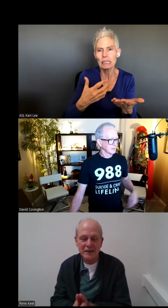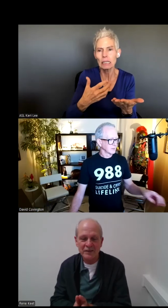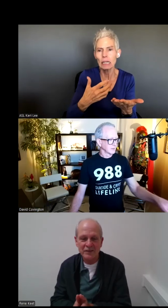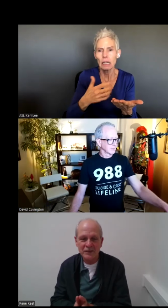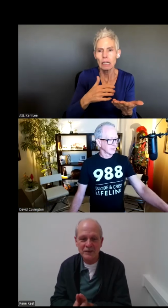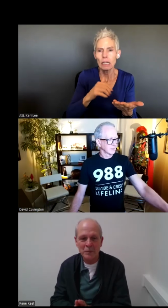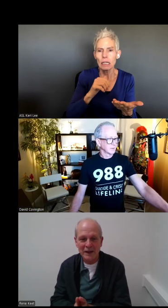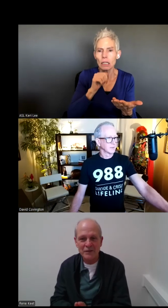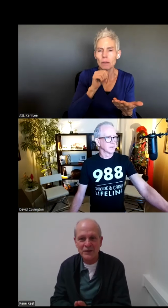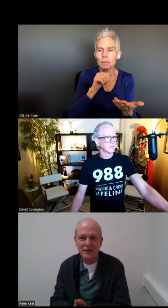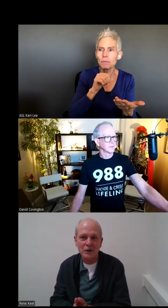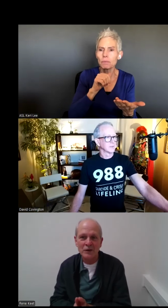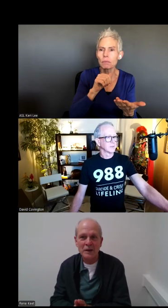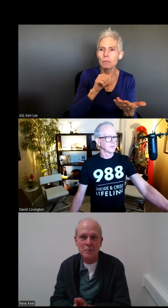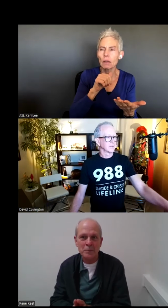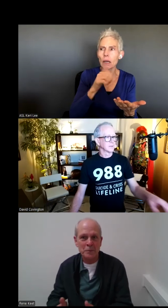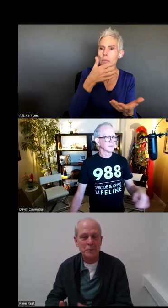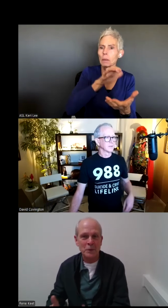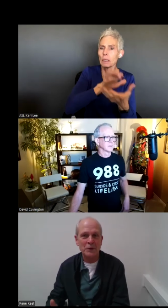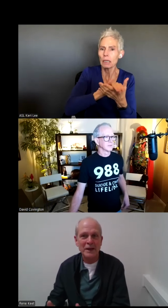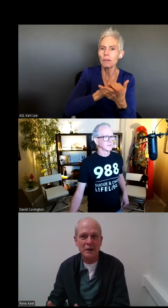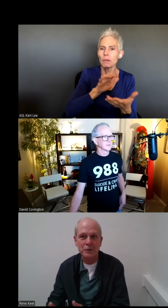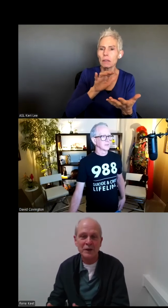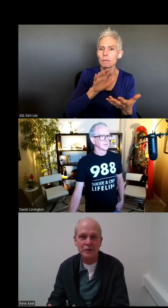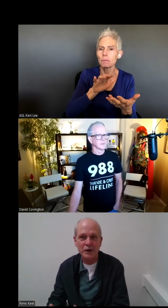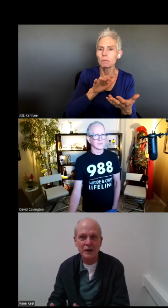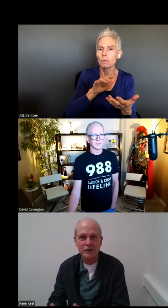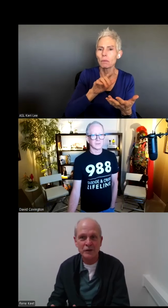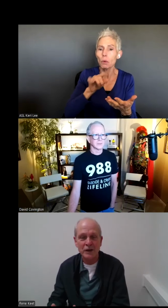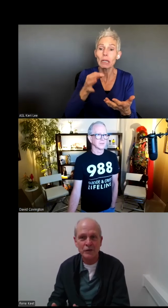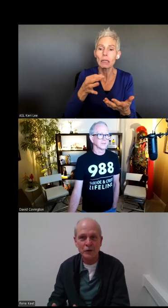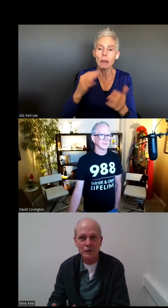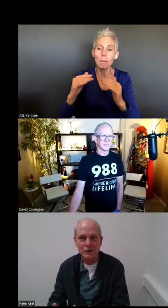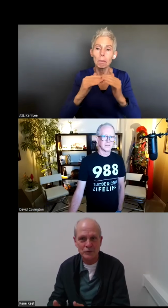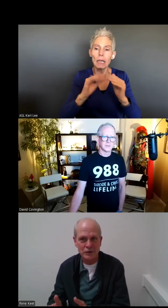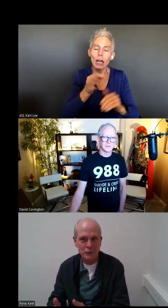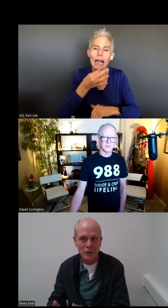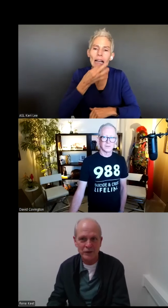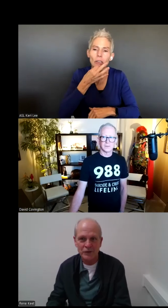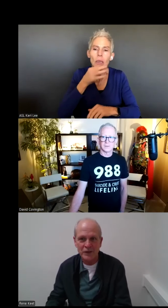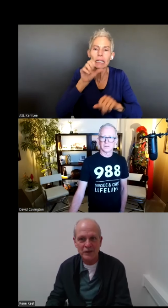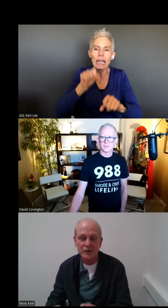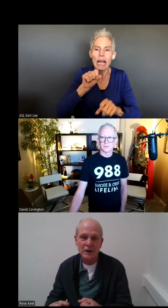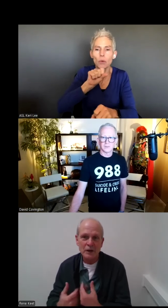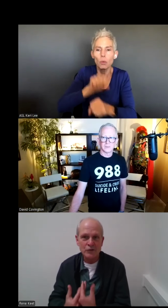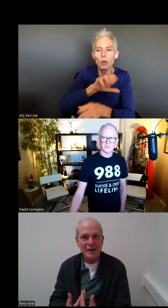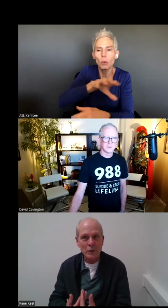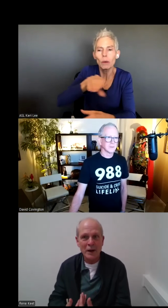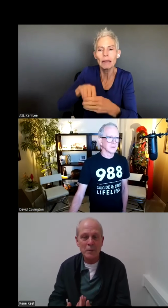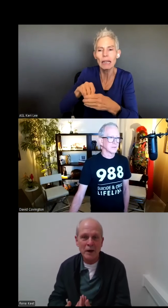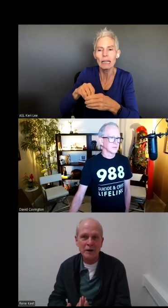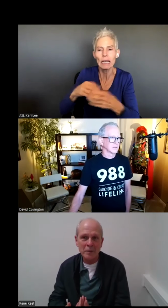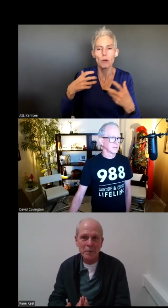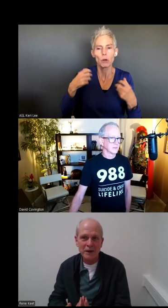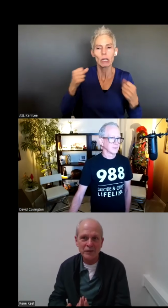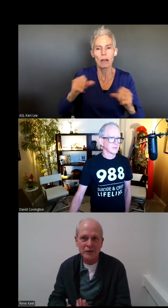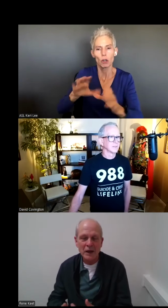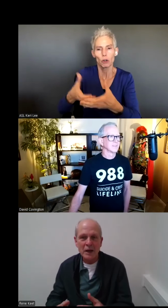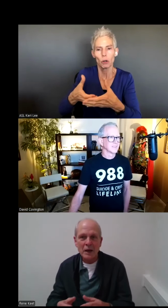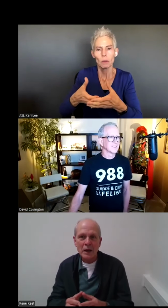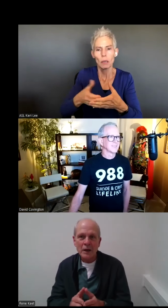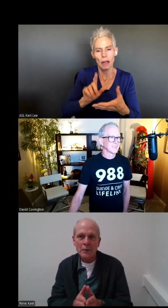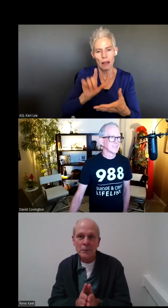it is the belief that only with peer experts you can work in a recovery-oriented way. So this is really where my heart and my